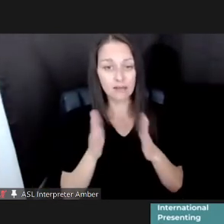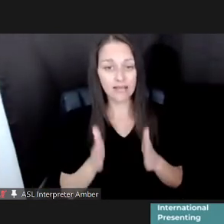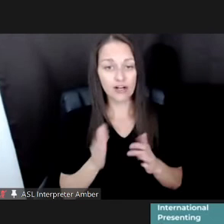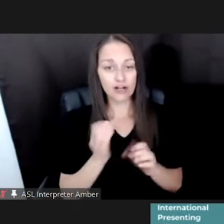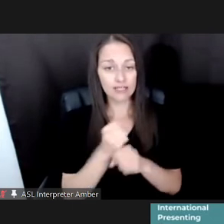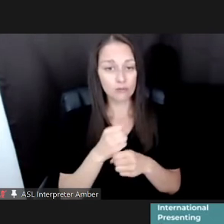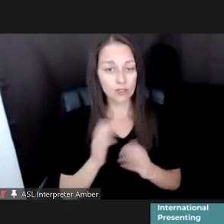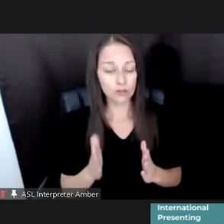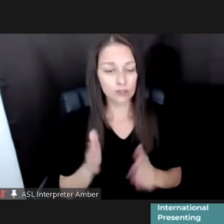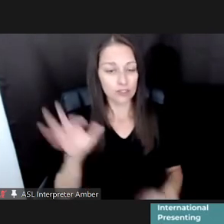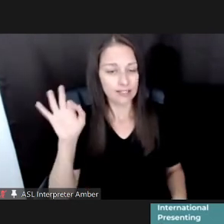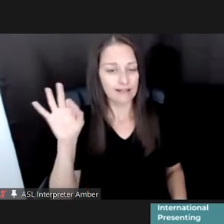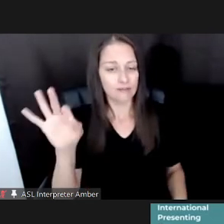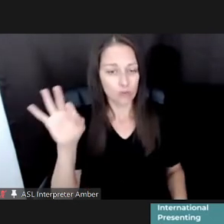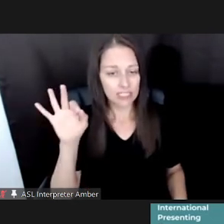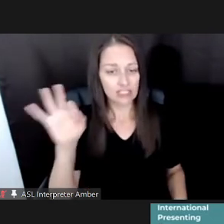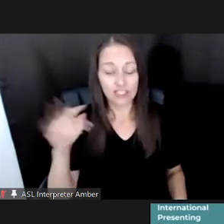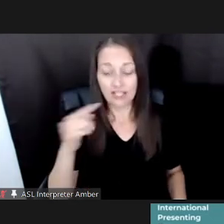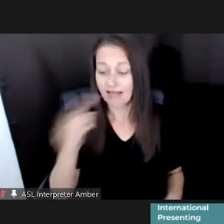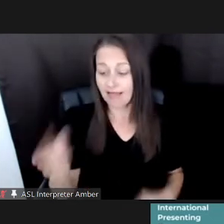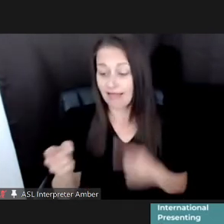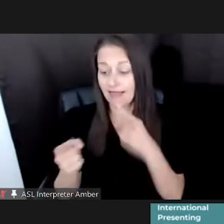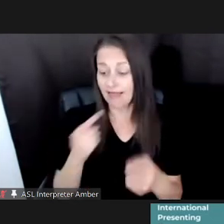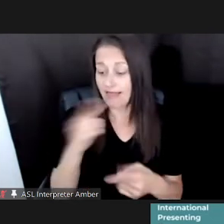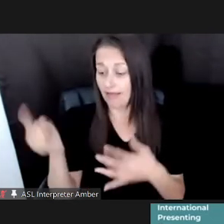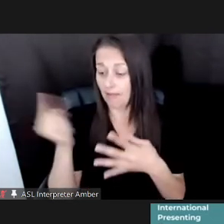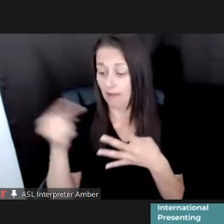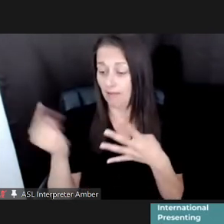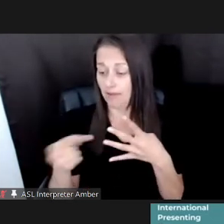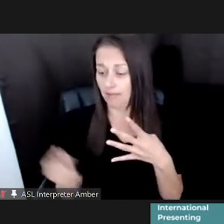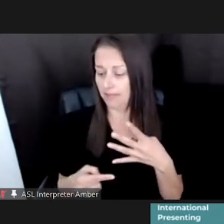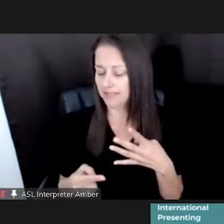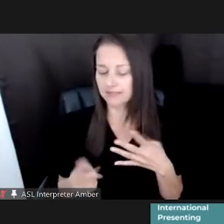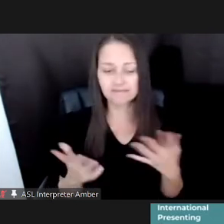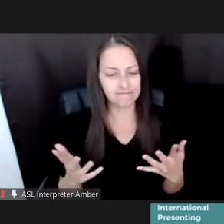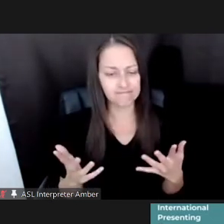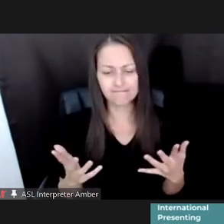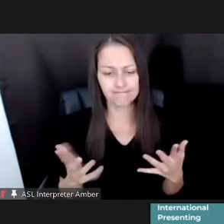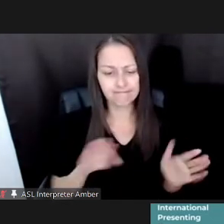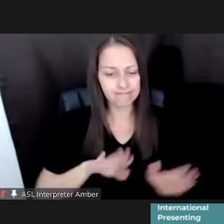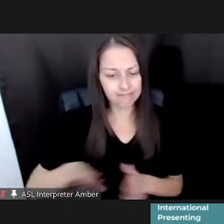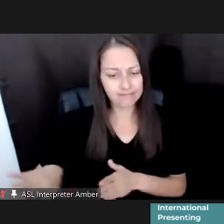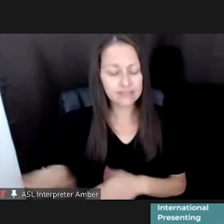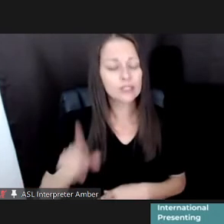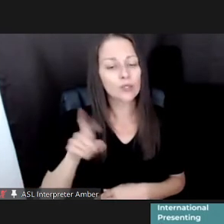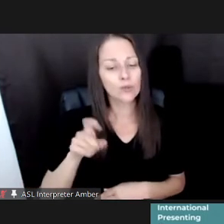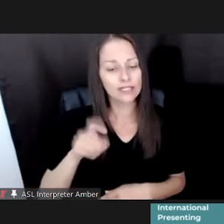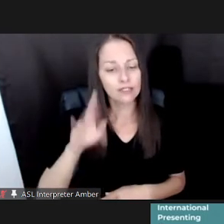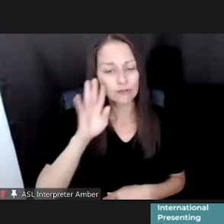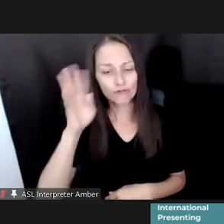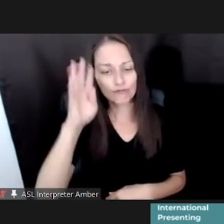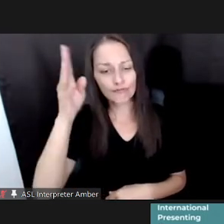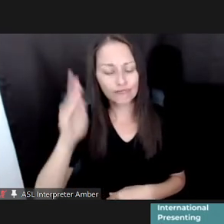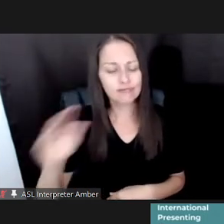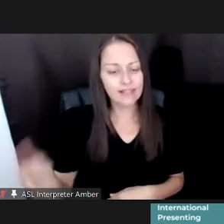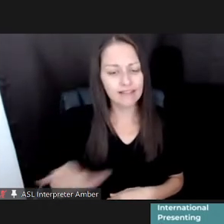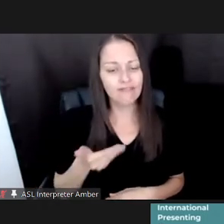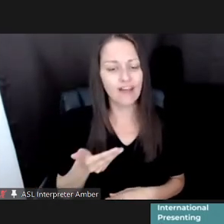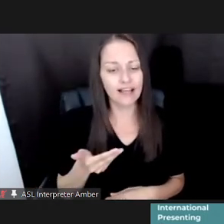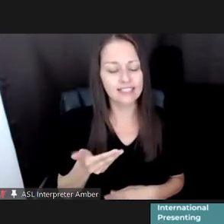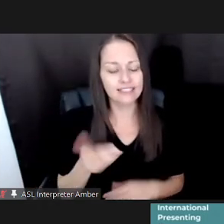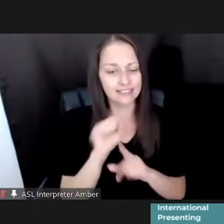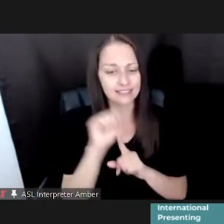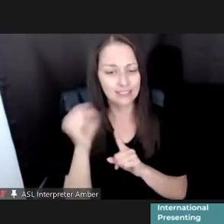much. And we need to create and invite situations where there's